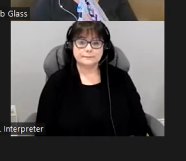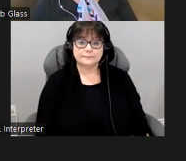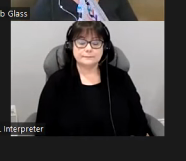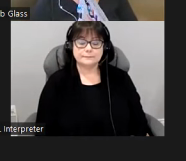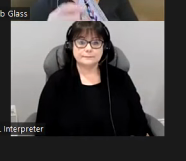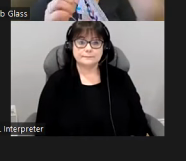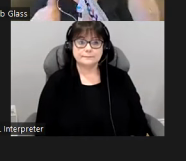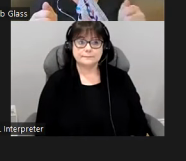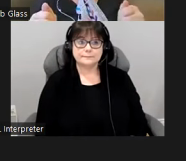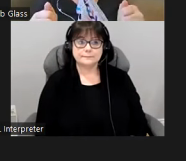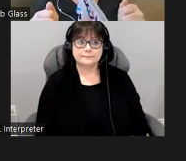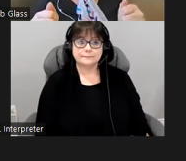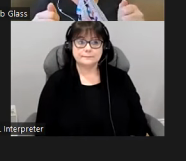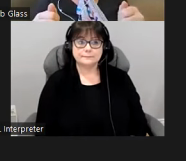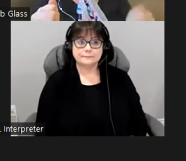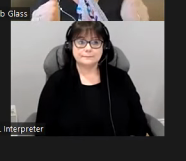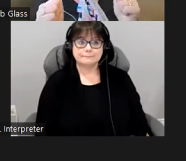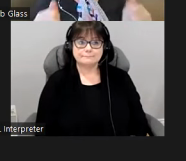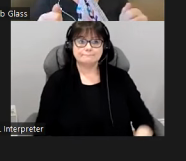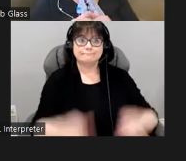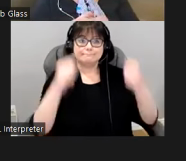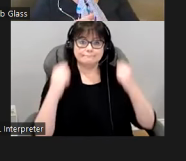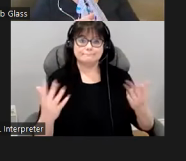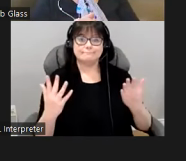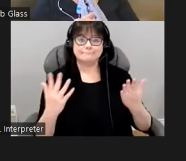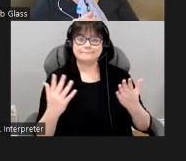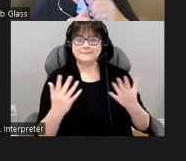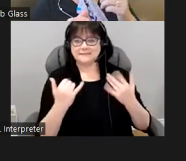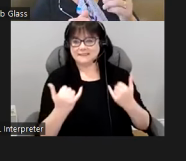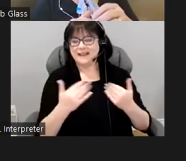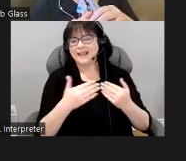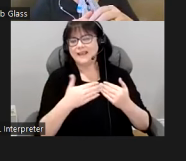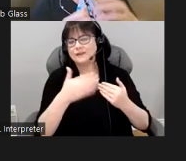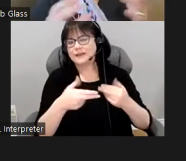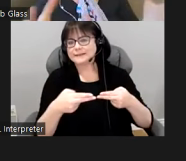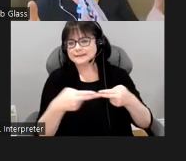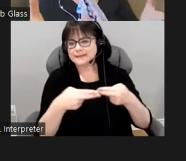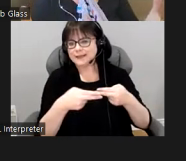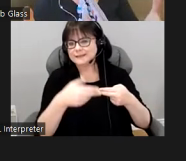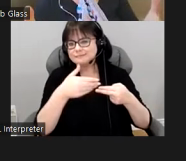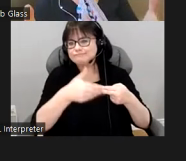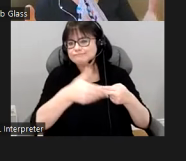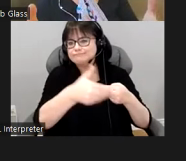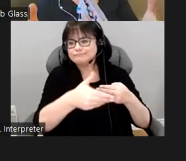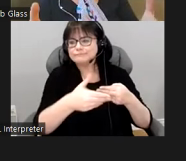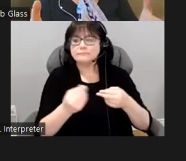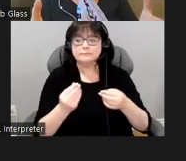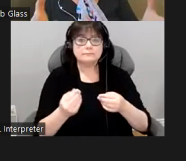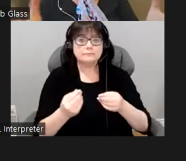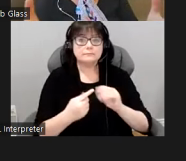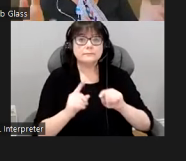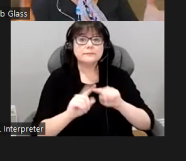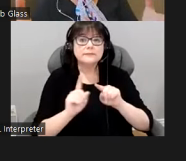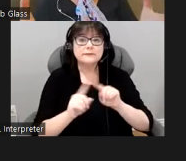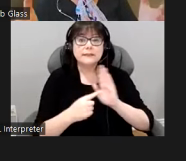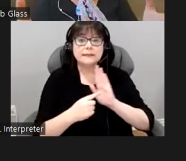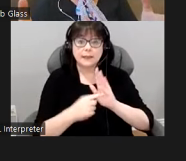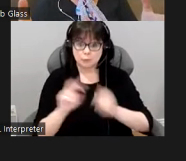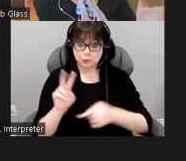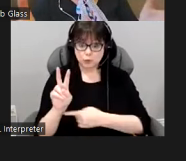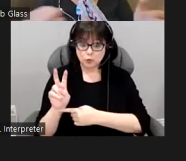So let's cut to the chase. On the next few slides, I'll show you just some examples of those 200